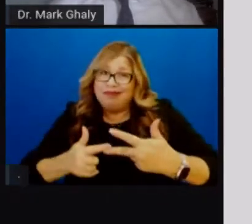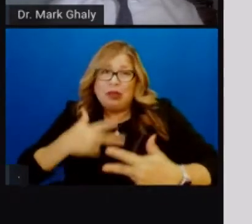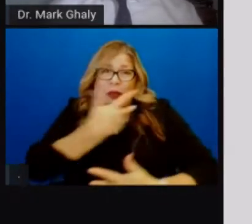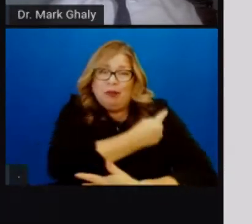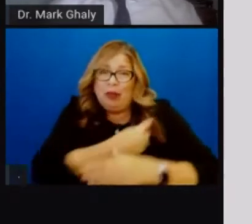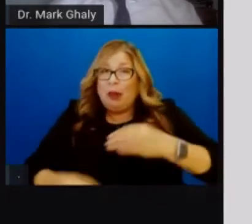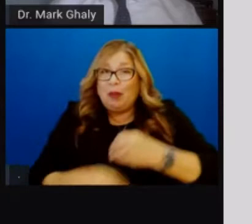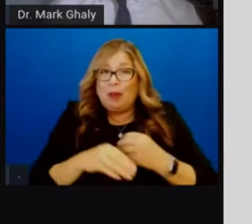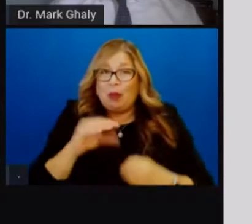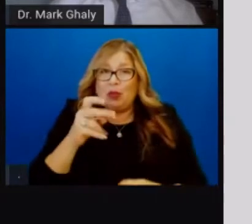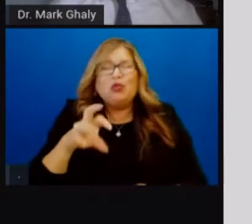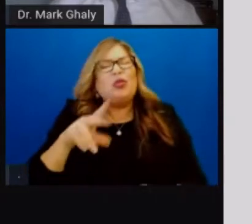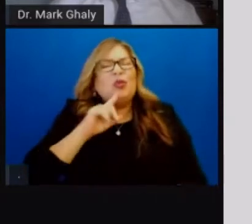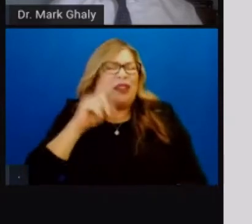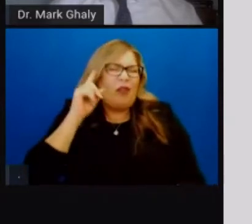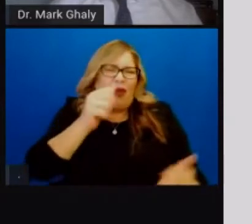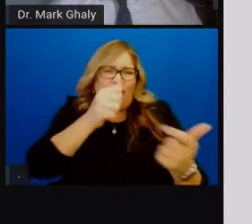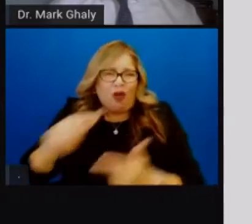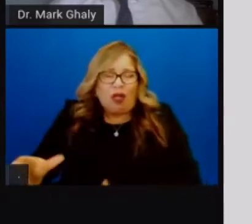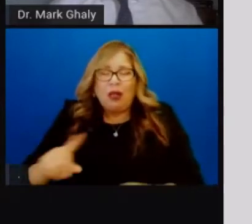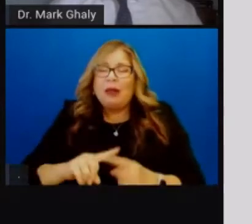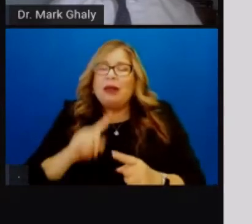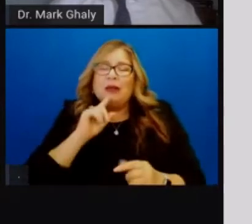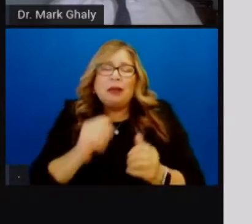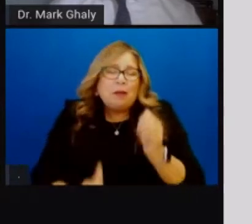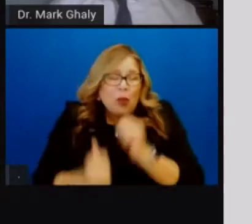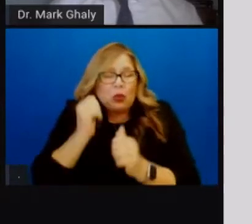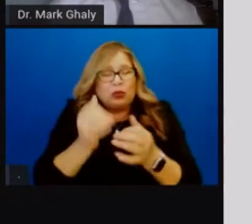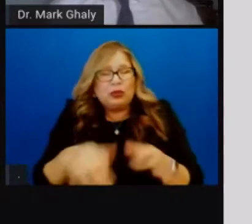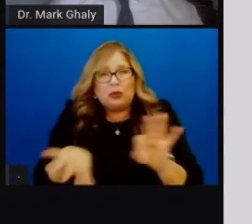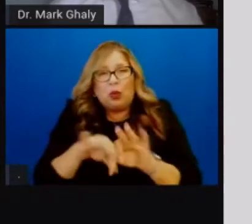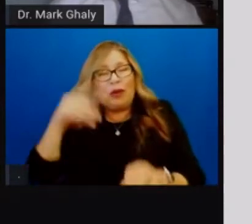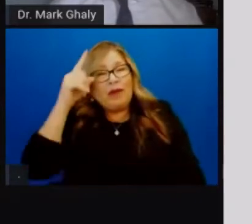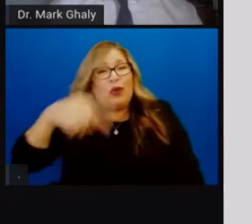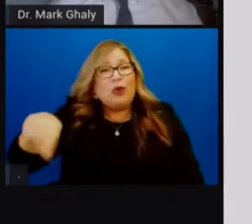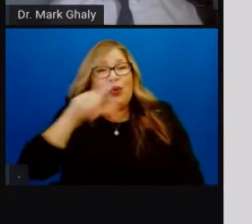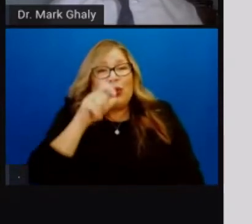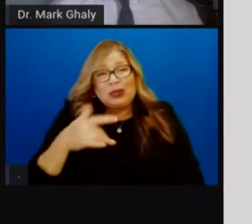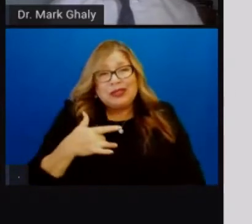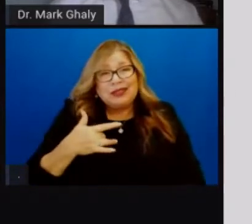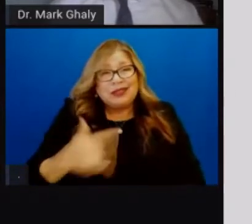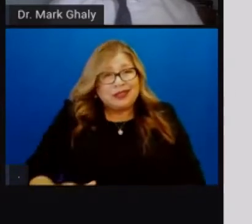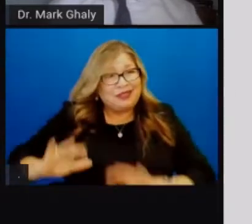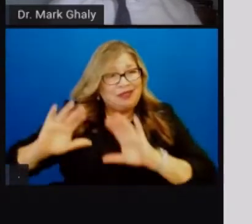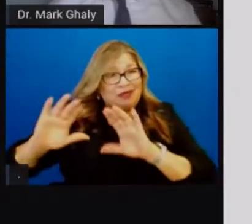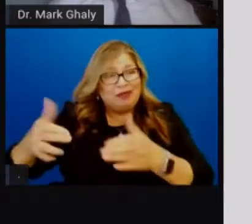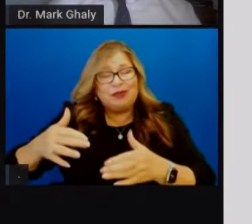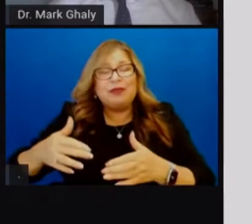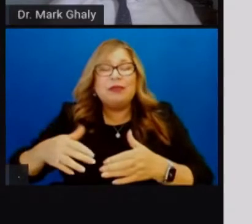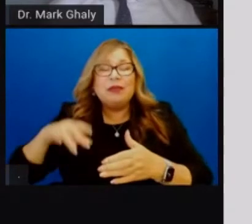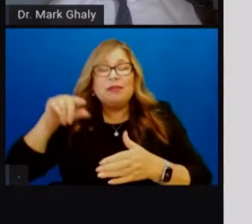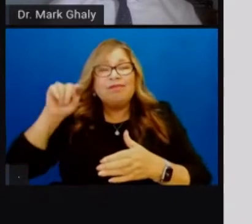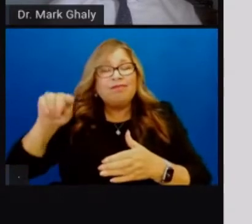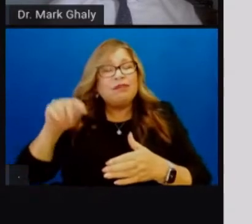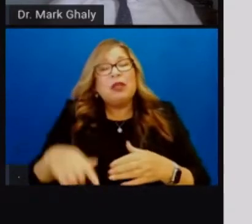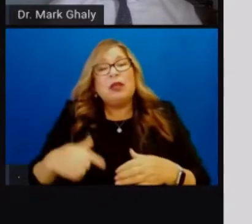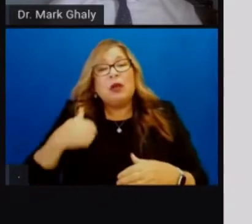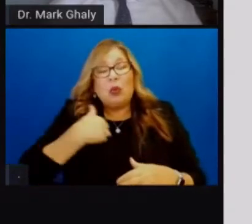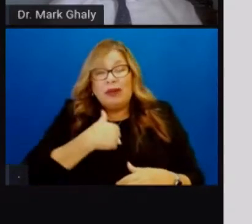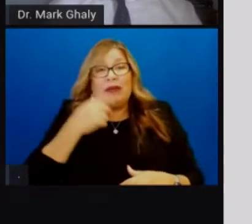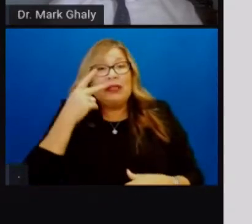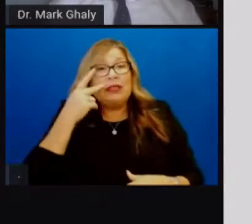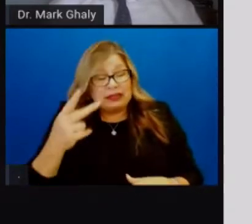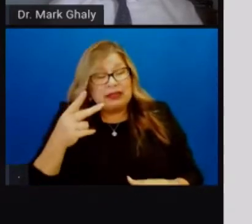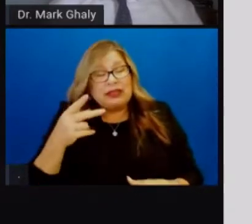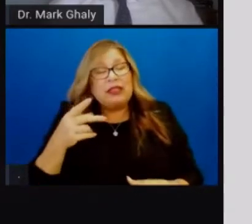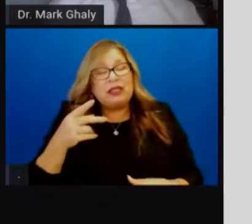for our most vulnerable. And that is a population that, although we've seen a tremendous uptake of booster